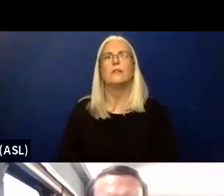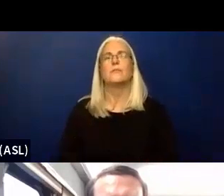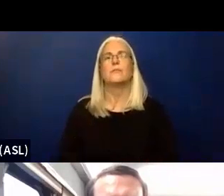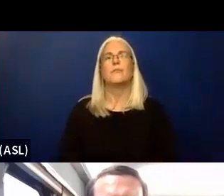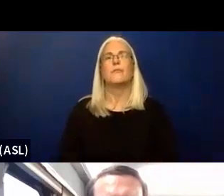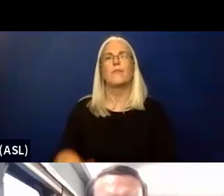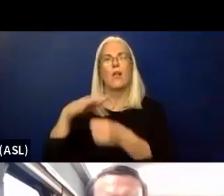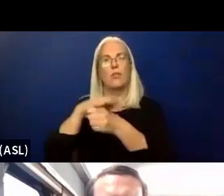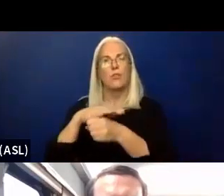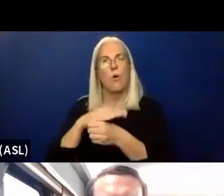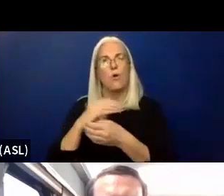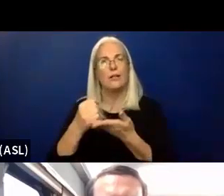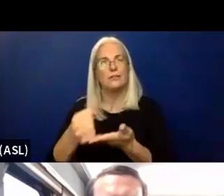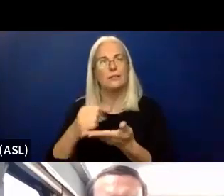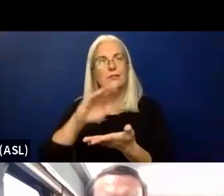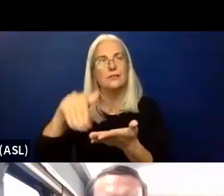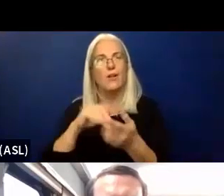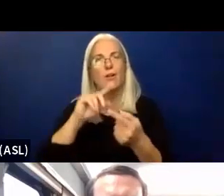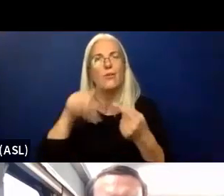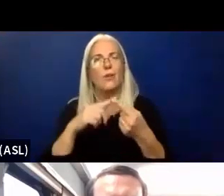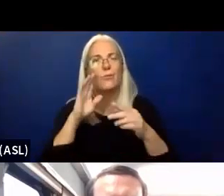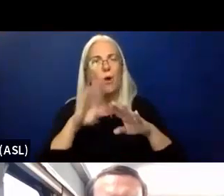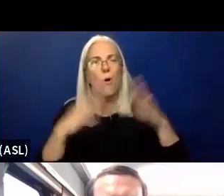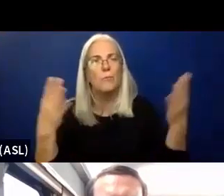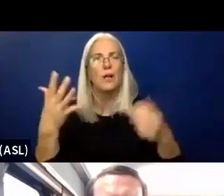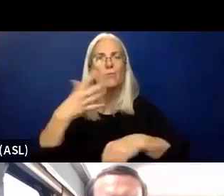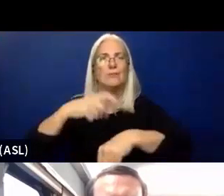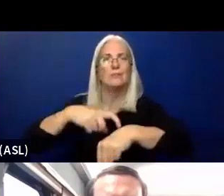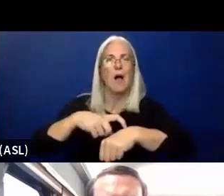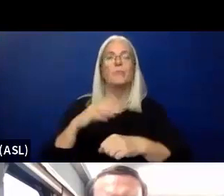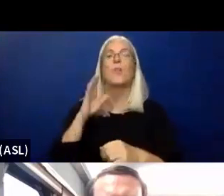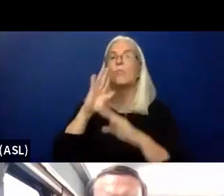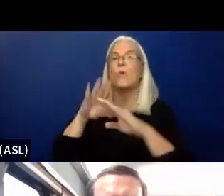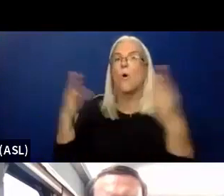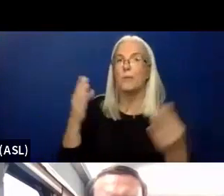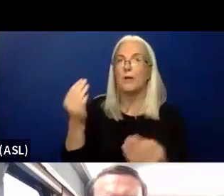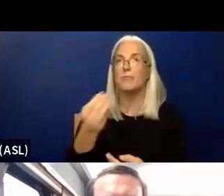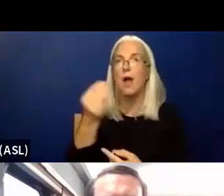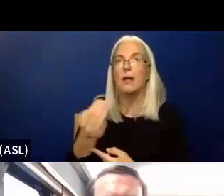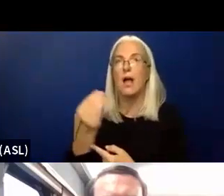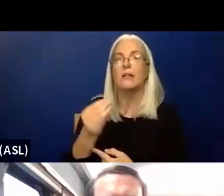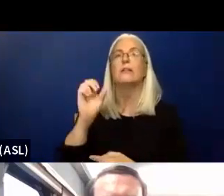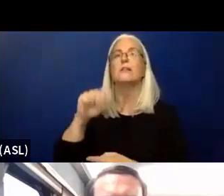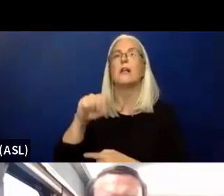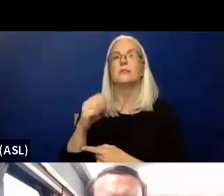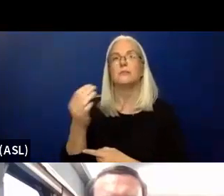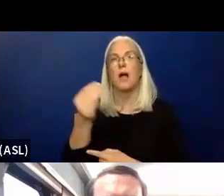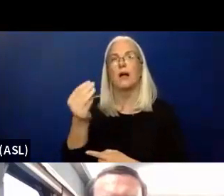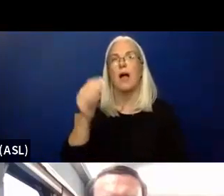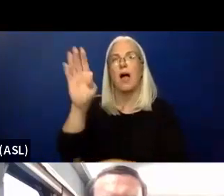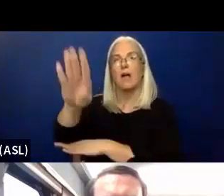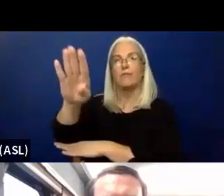hours? So we know it's going to open on Monday, right? It's going to open Monday afternoon, and I'm not sure the hours, but I think it's